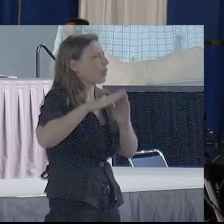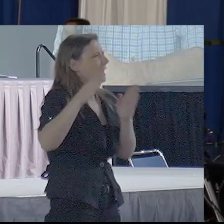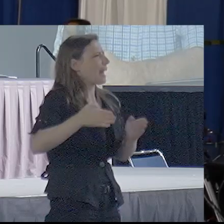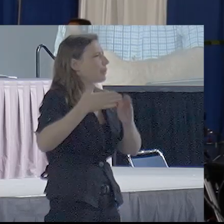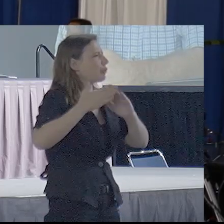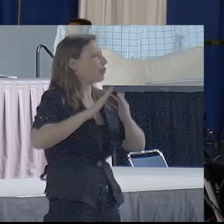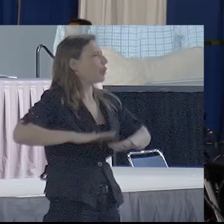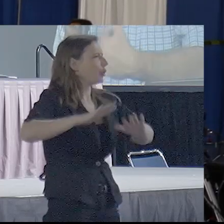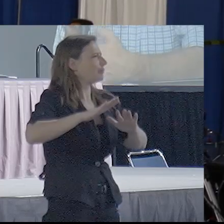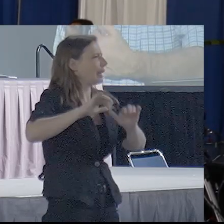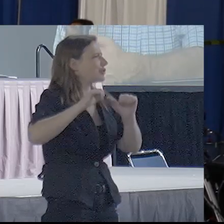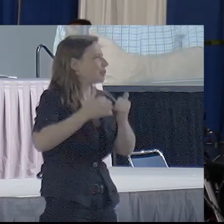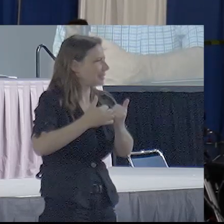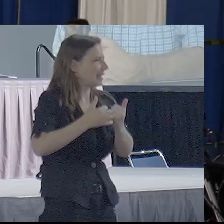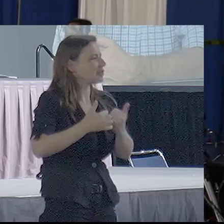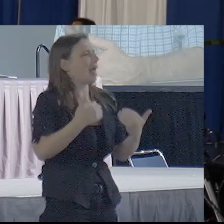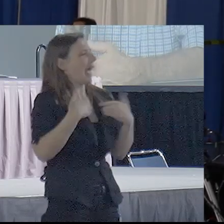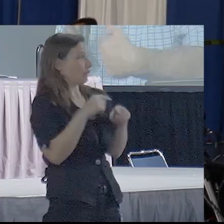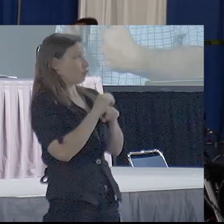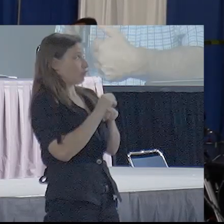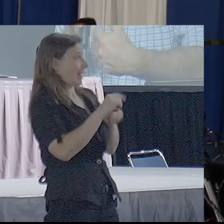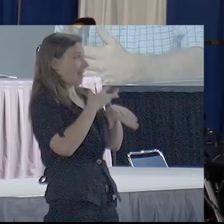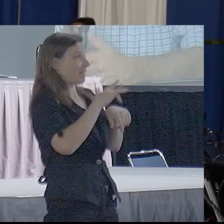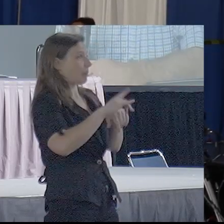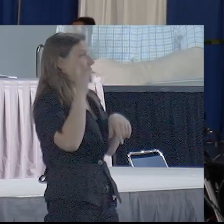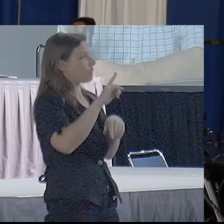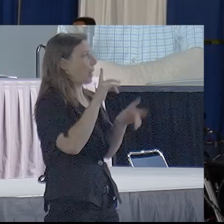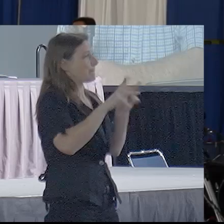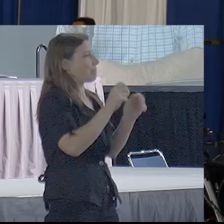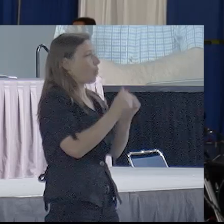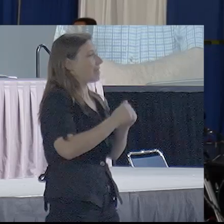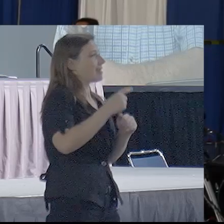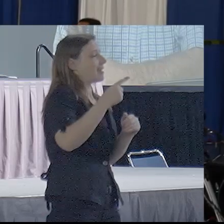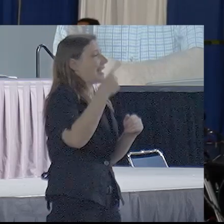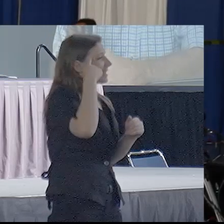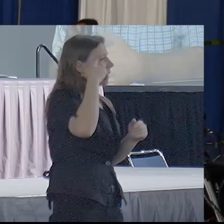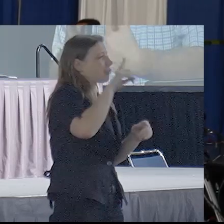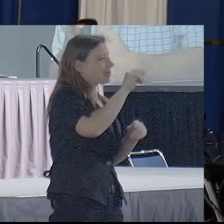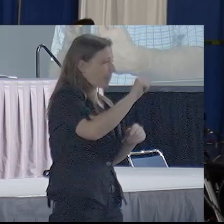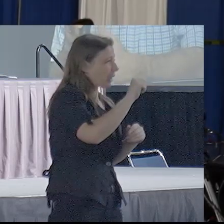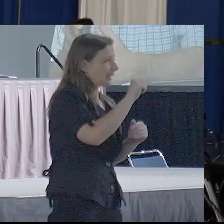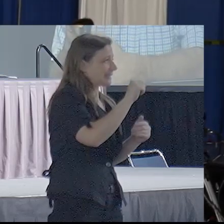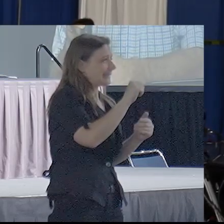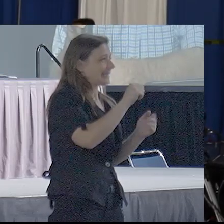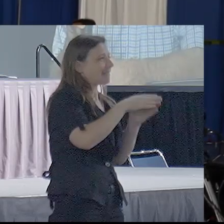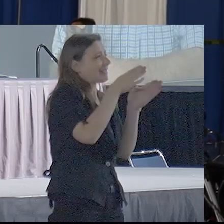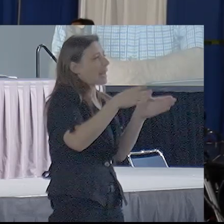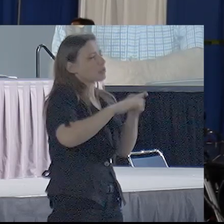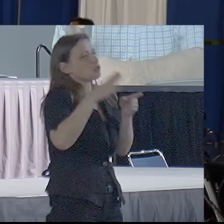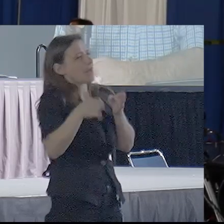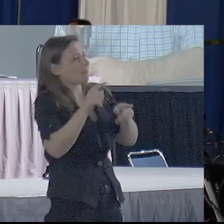excellent training for people with intellectual and developmental disabilities that is a neighbor-to-neighbor